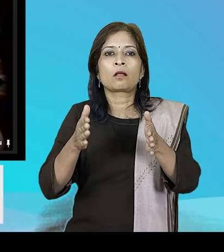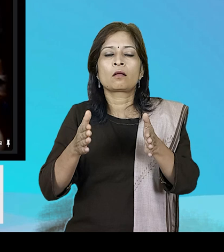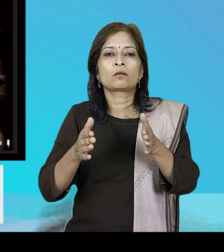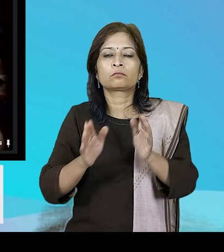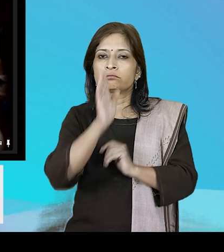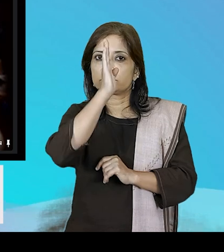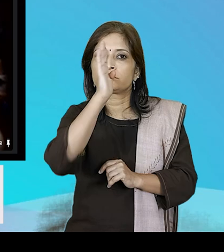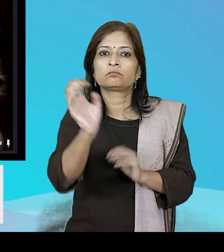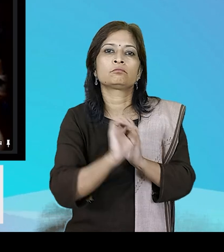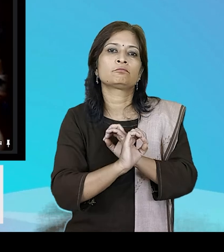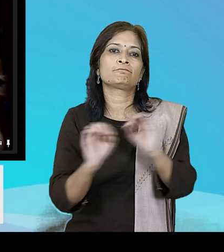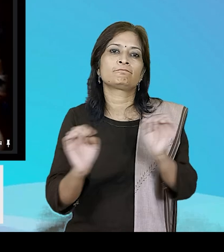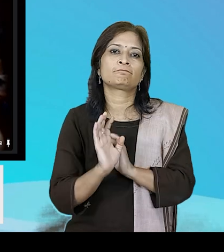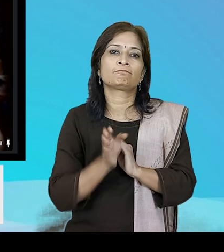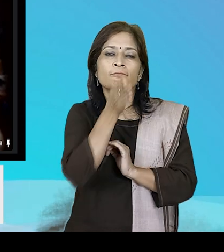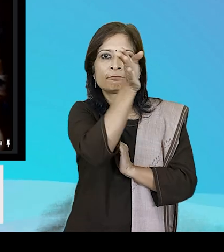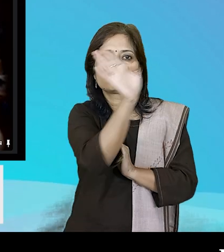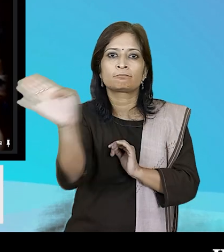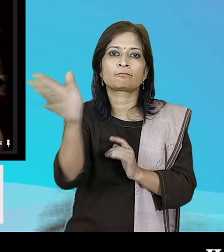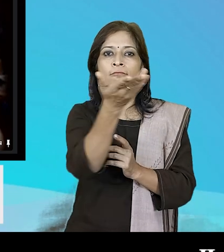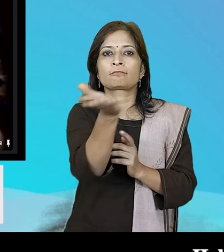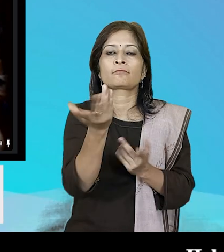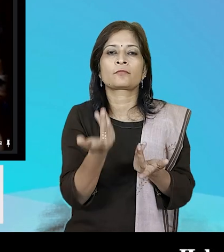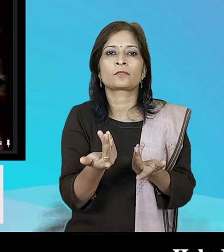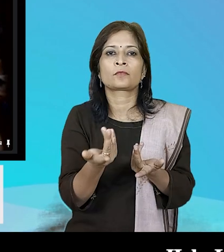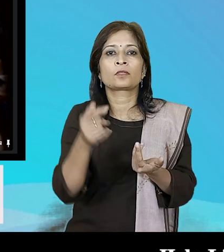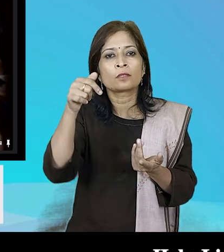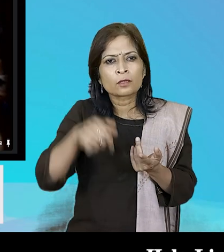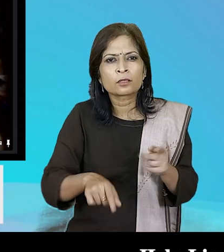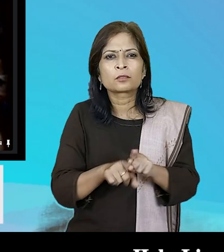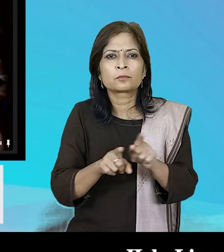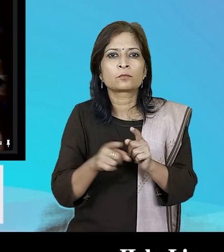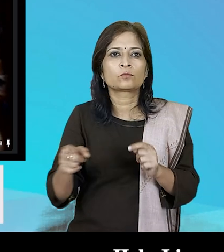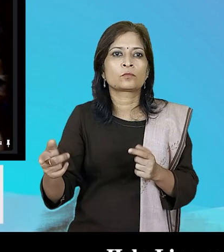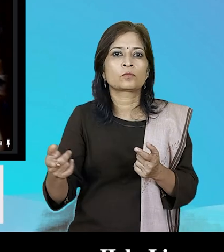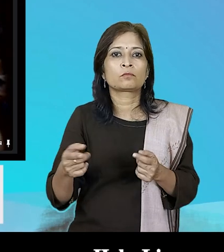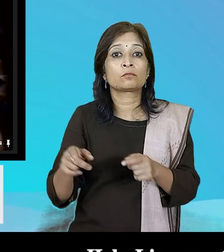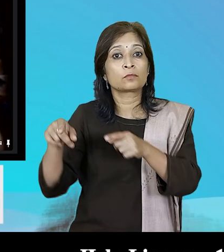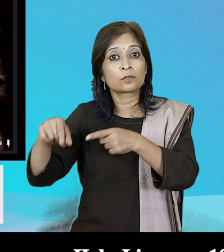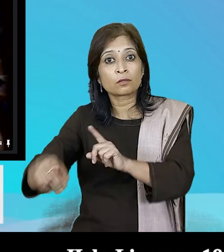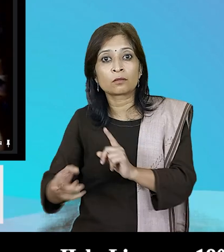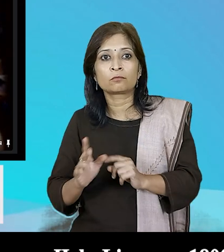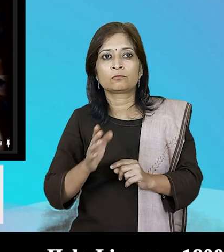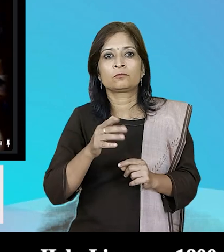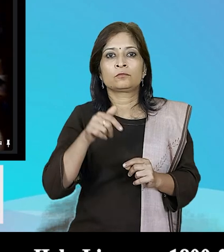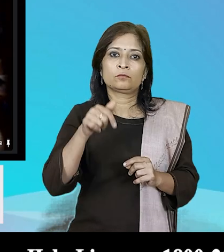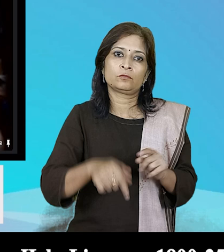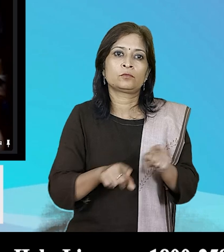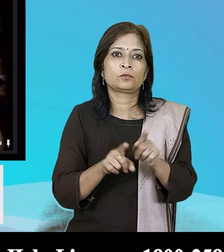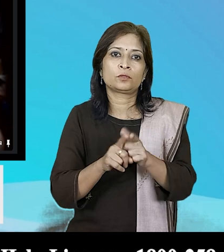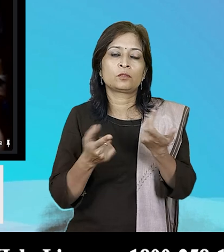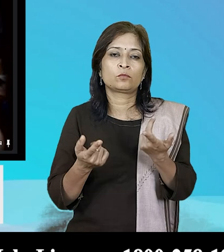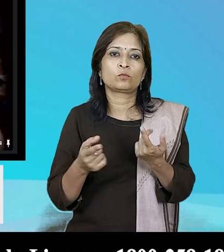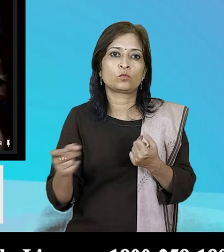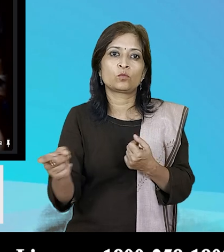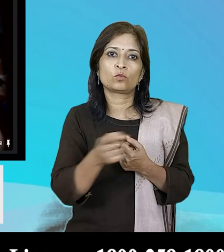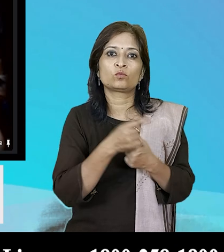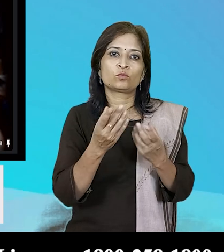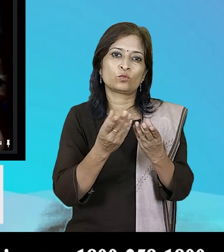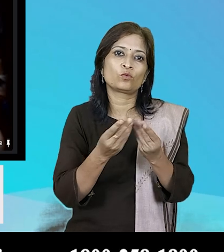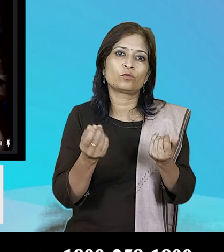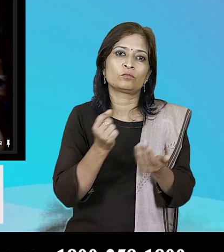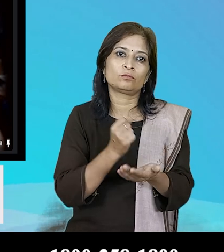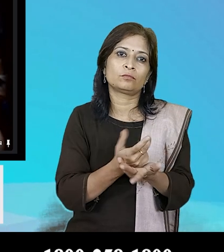is existing and which we are, which you have very kindly agreed to fill through the medium of this interview.